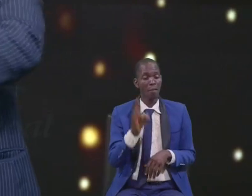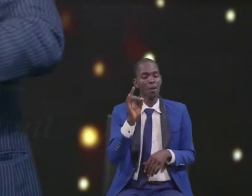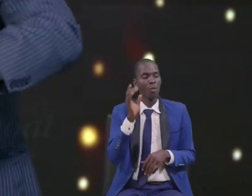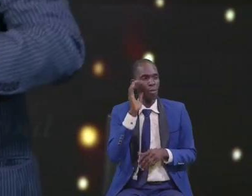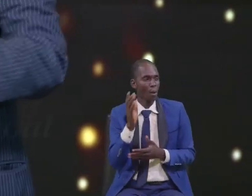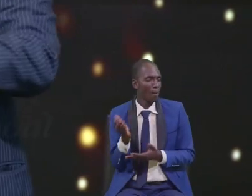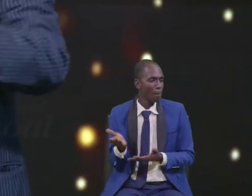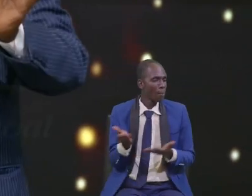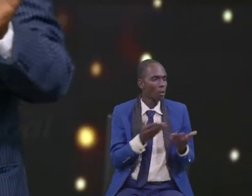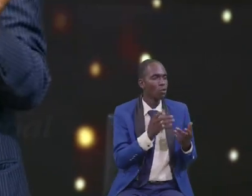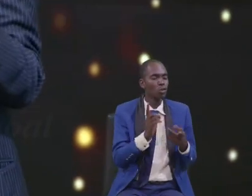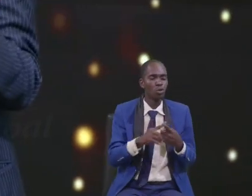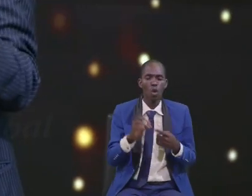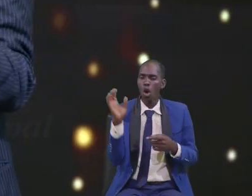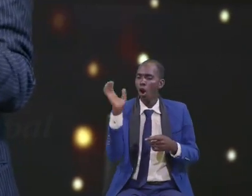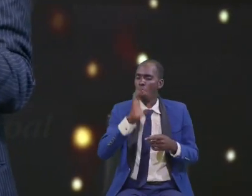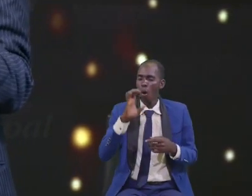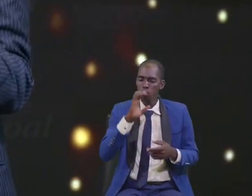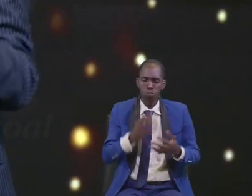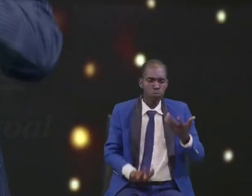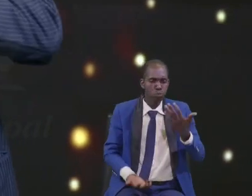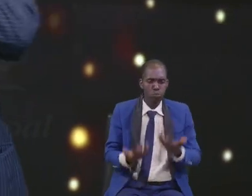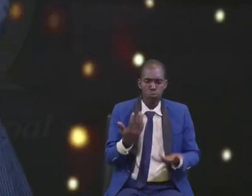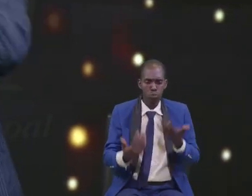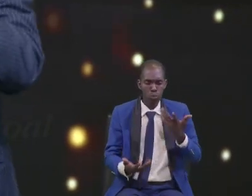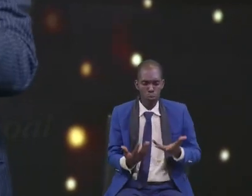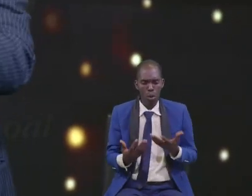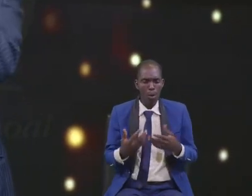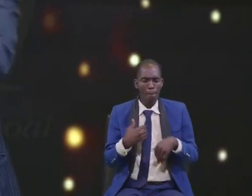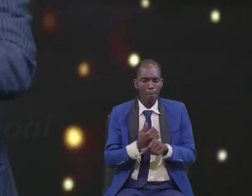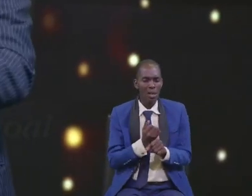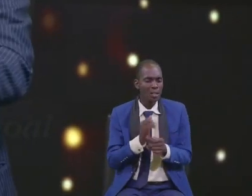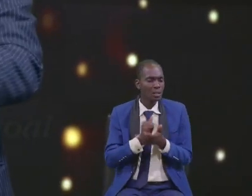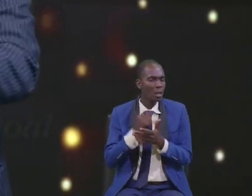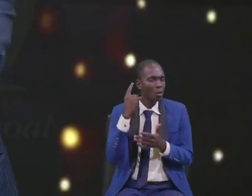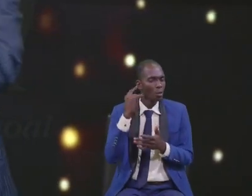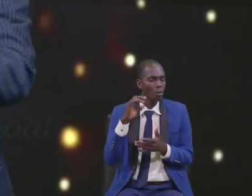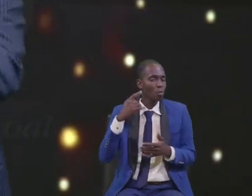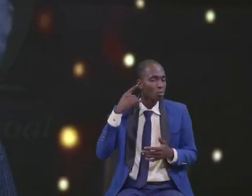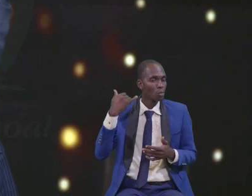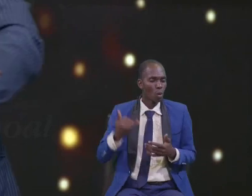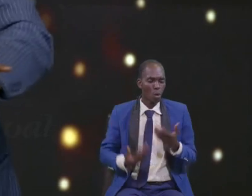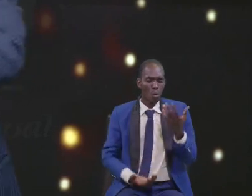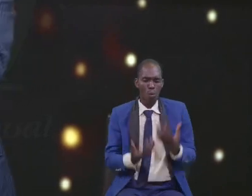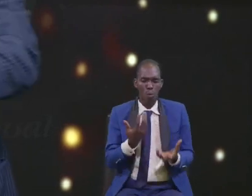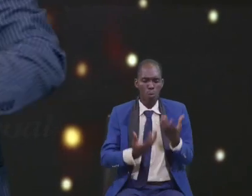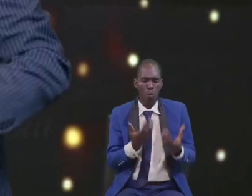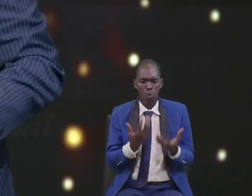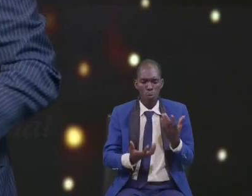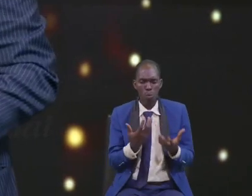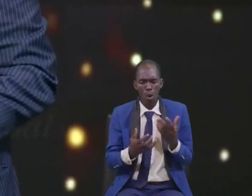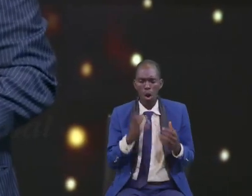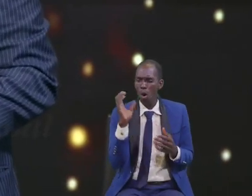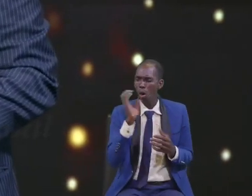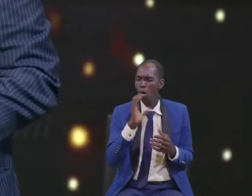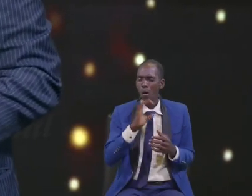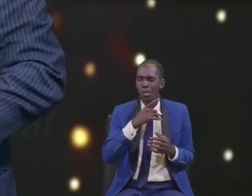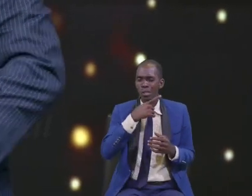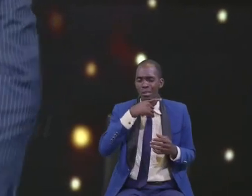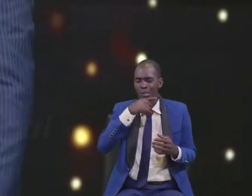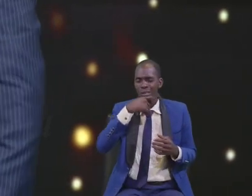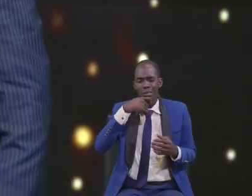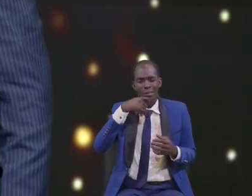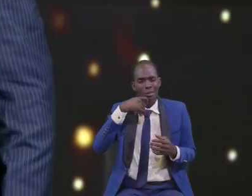the heat until it becomes liquid, until they can see their image on the molten